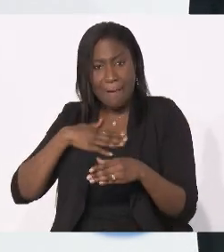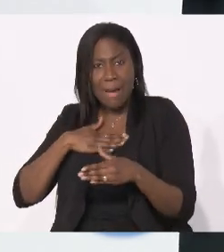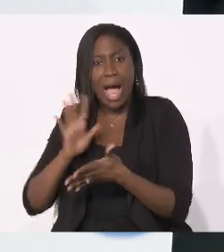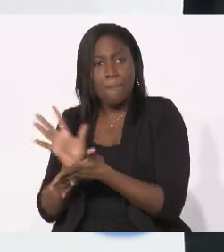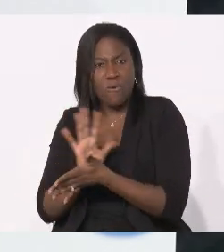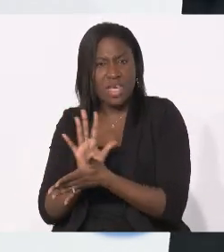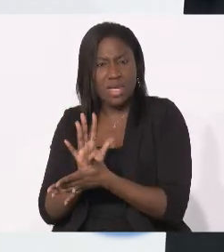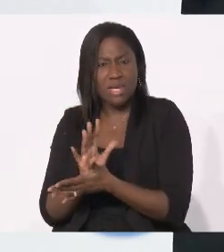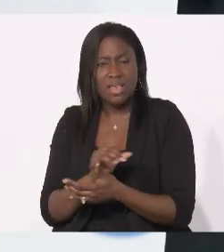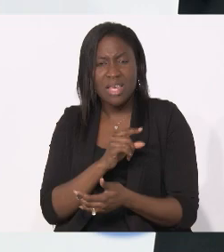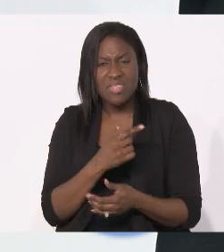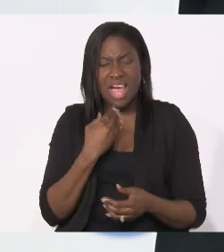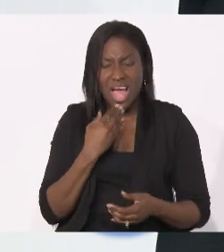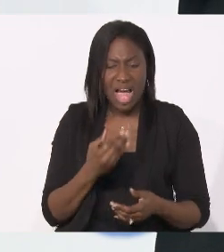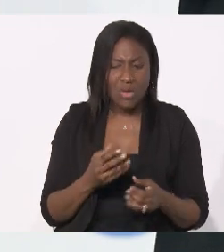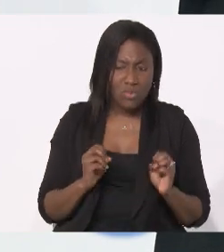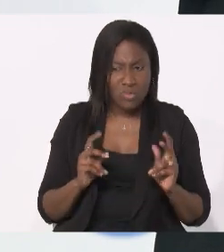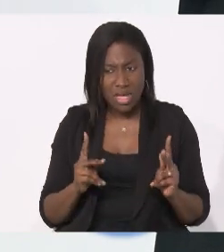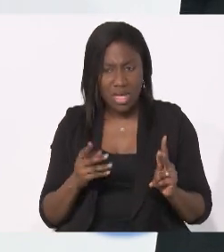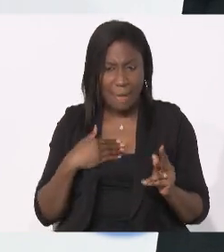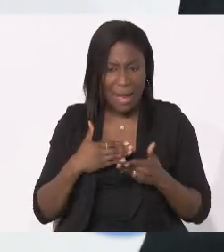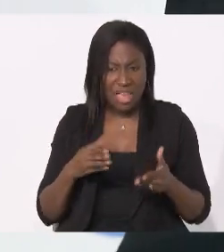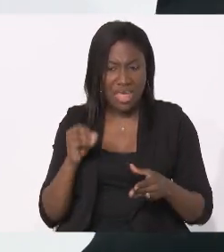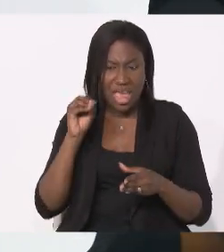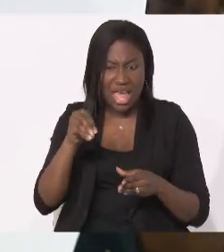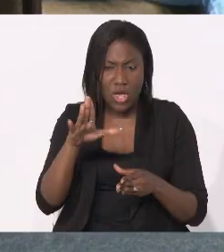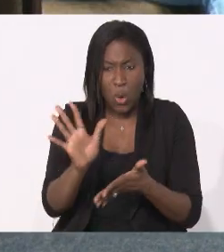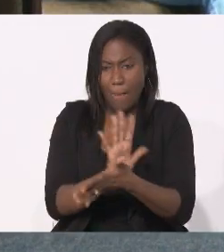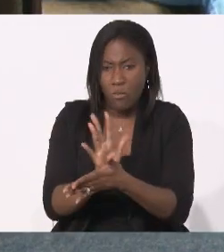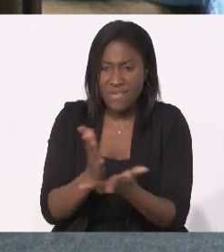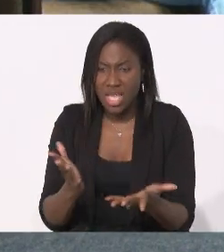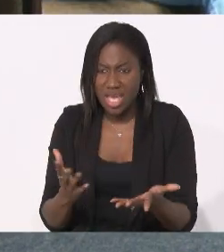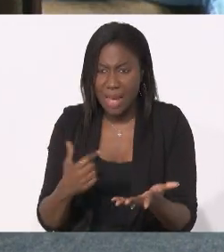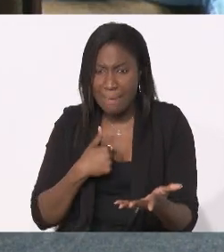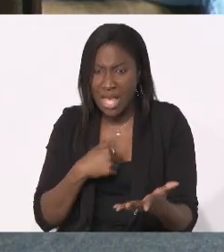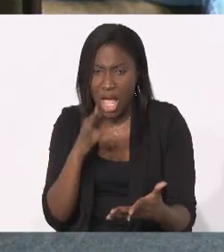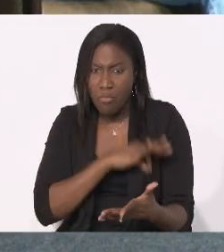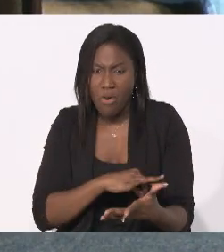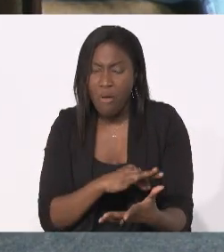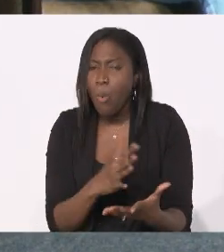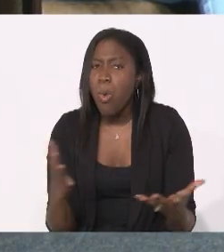feel that way. Thank you. You know, but